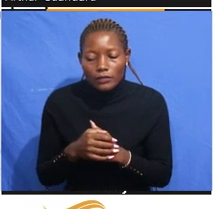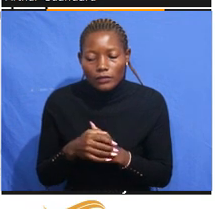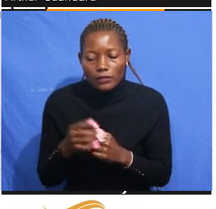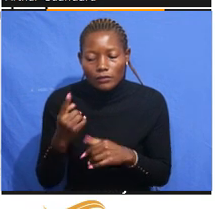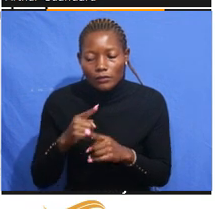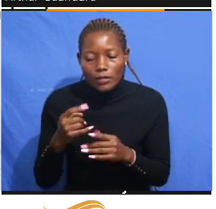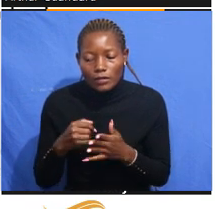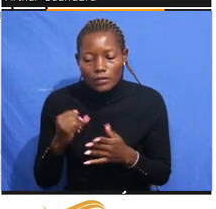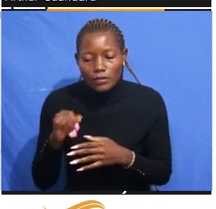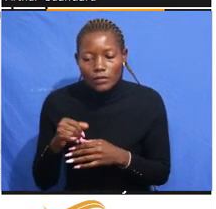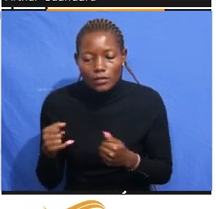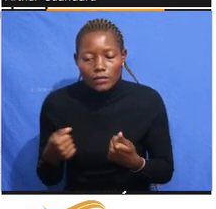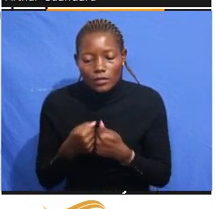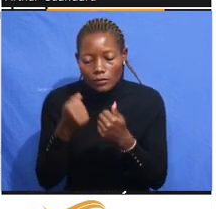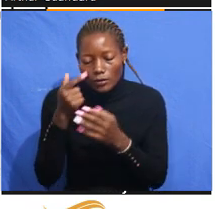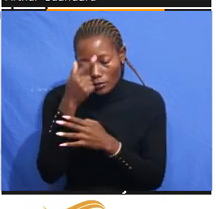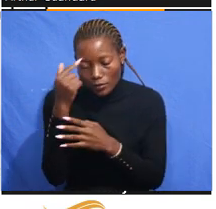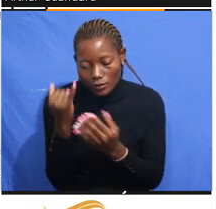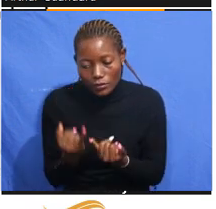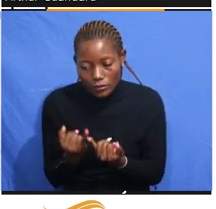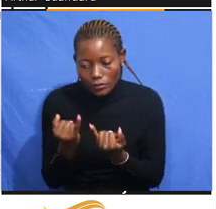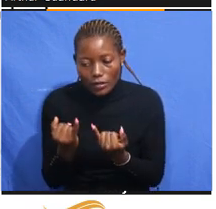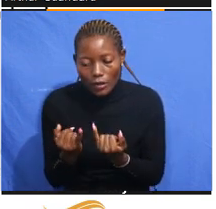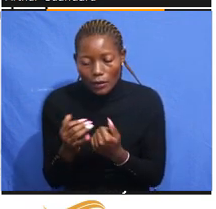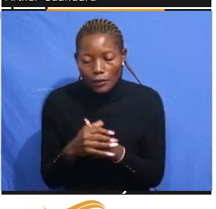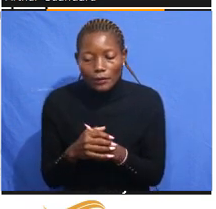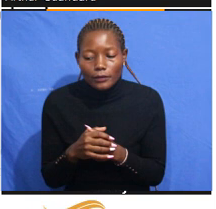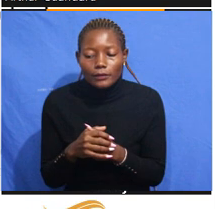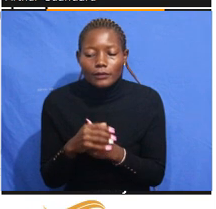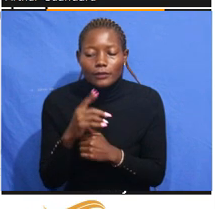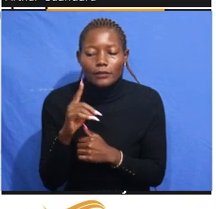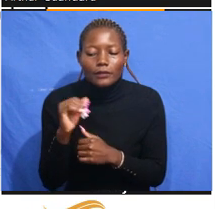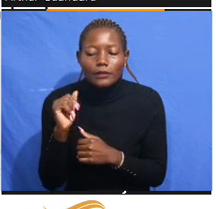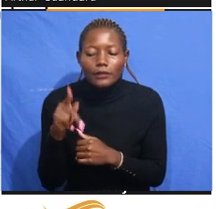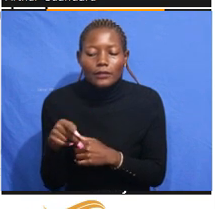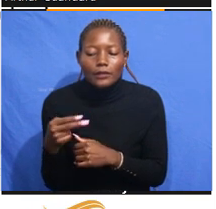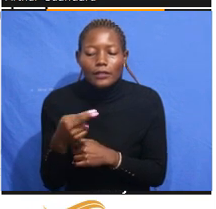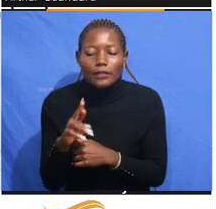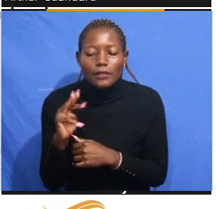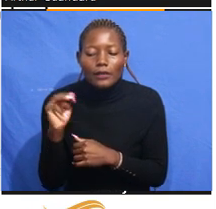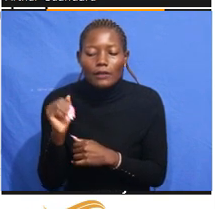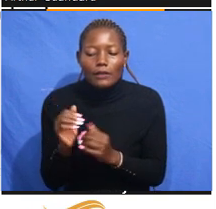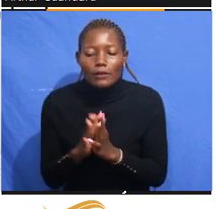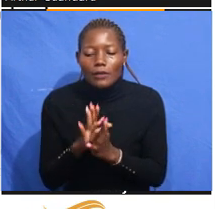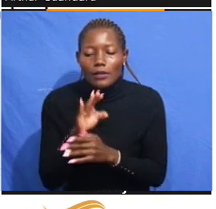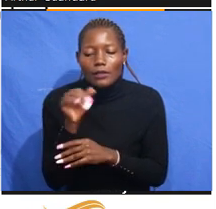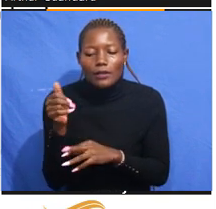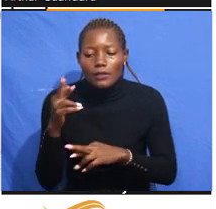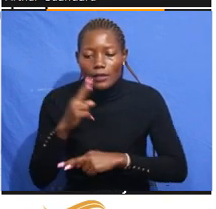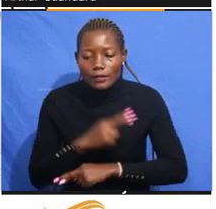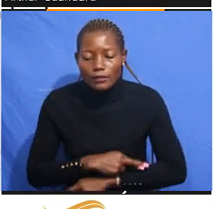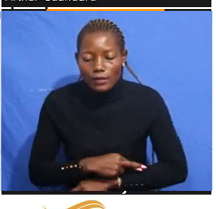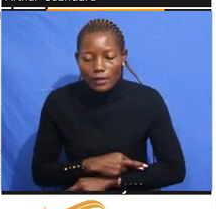just happens because now elasticity of the diaphragm and those intercostals, they